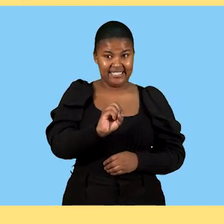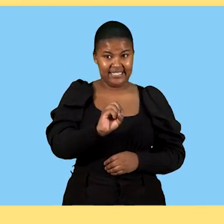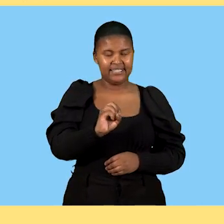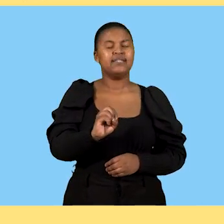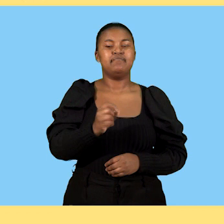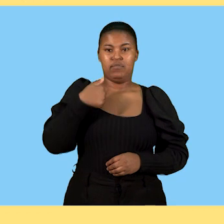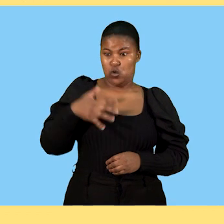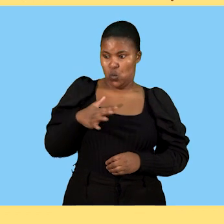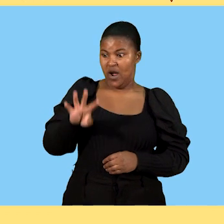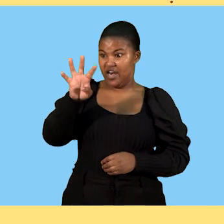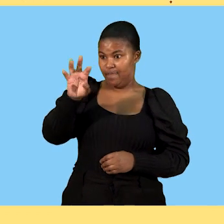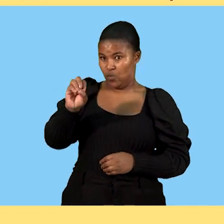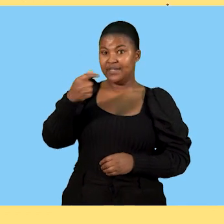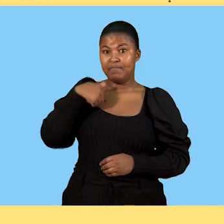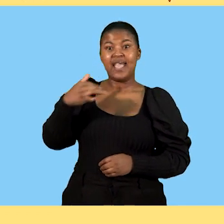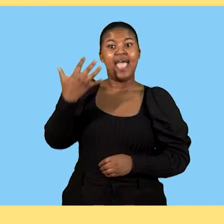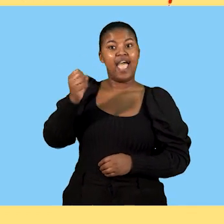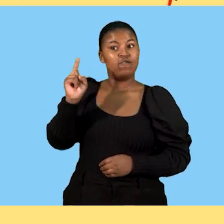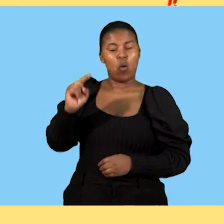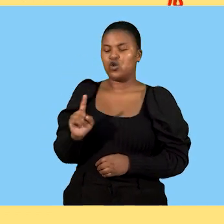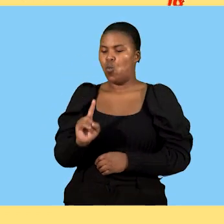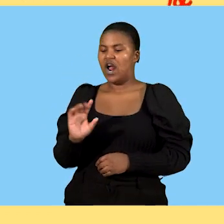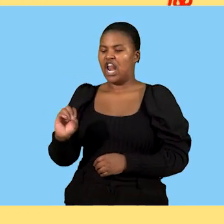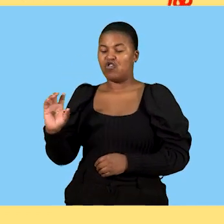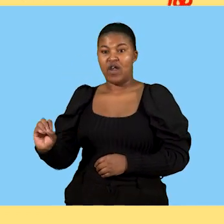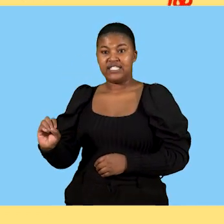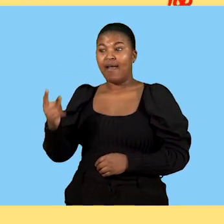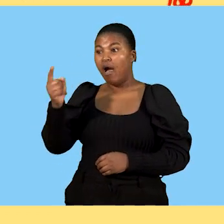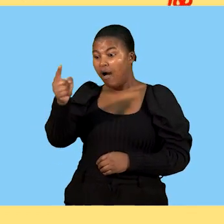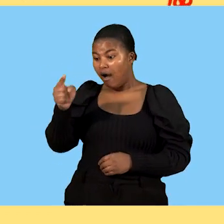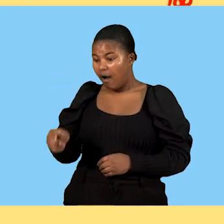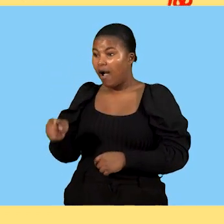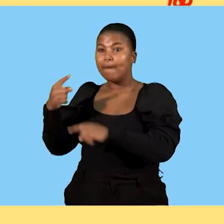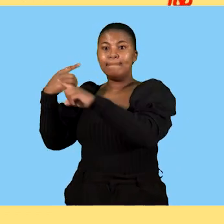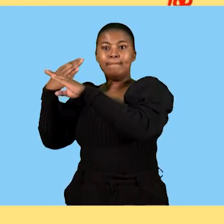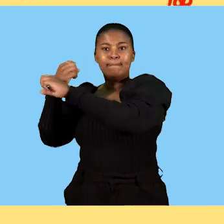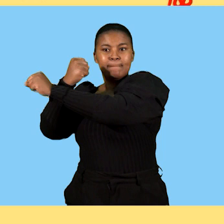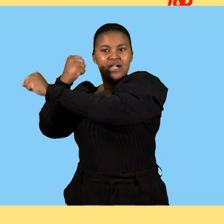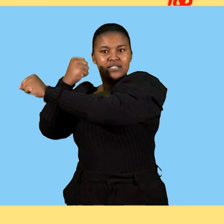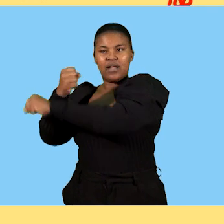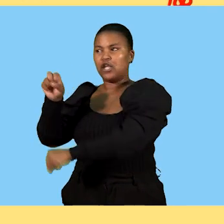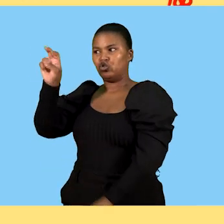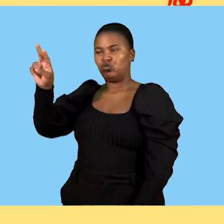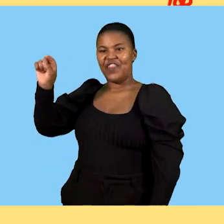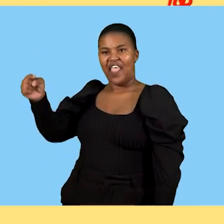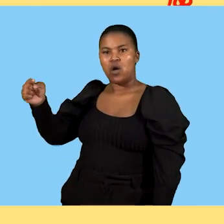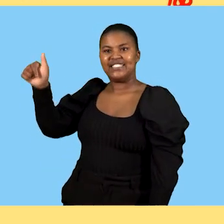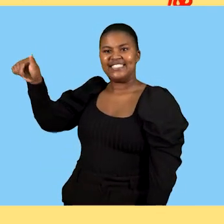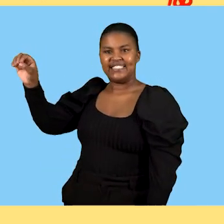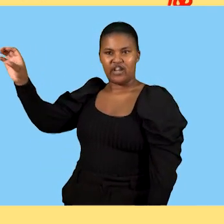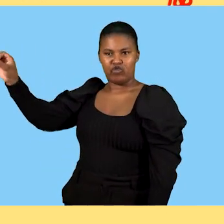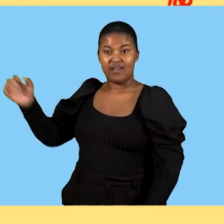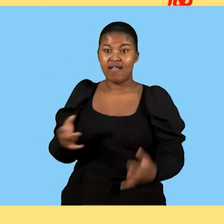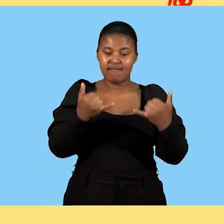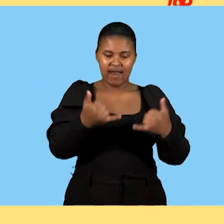40, what I have is 100, multiplied by 2,600. Therefore,